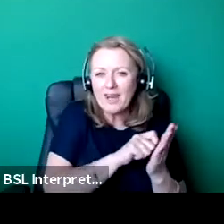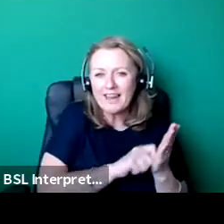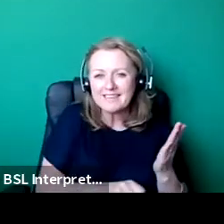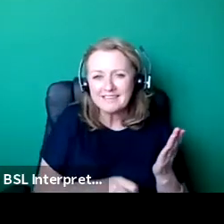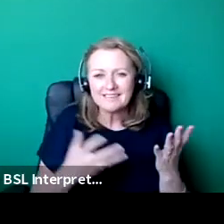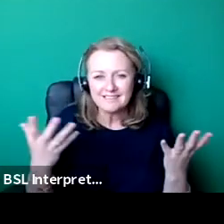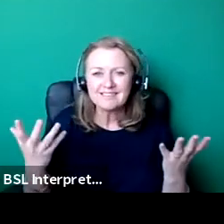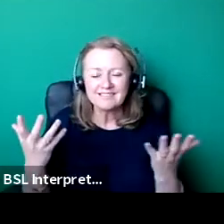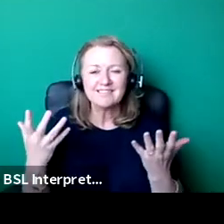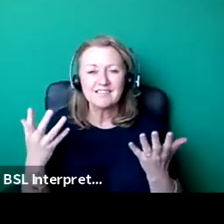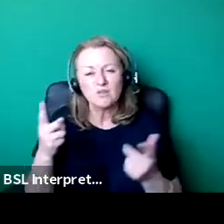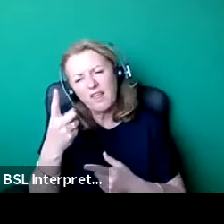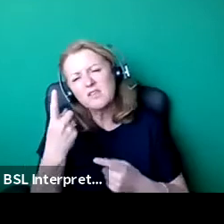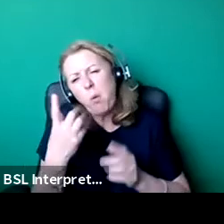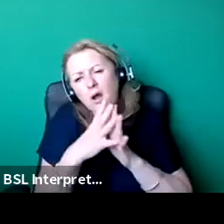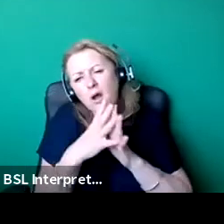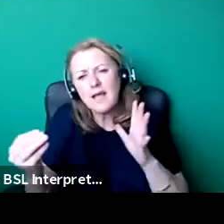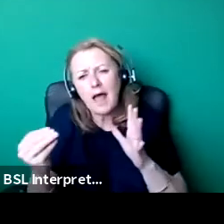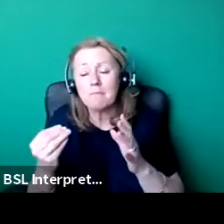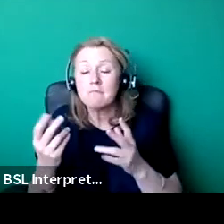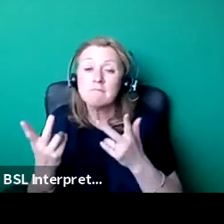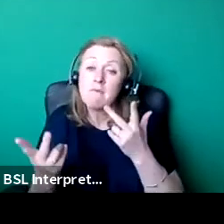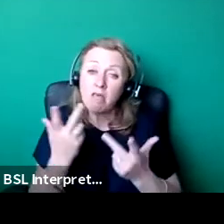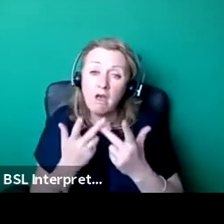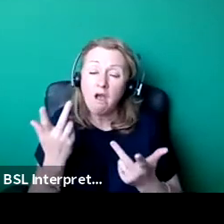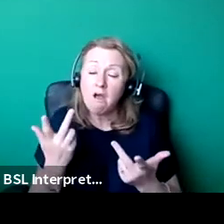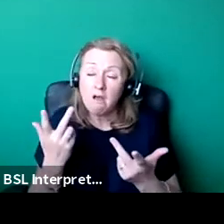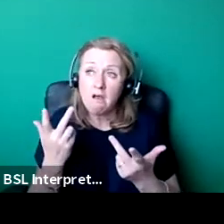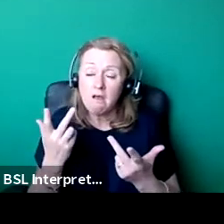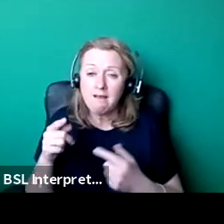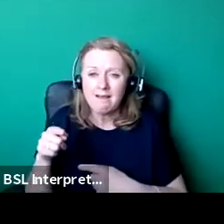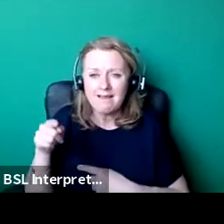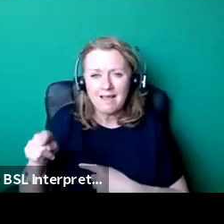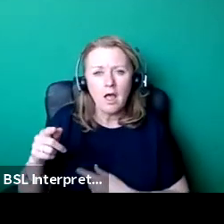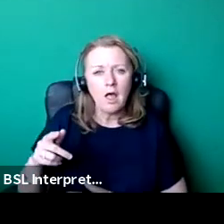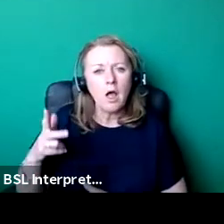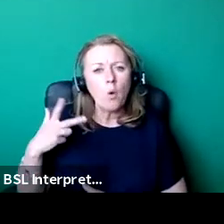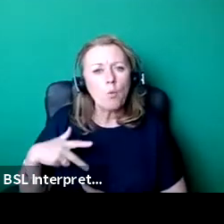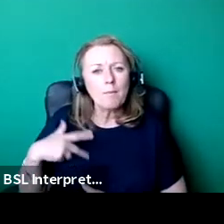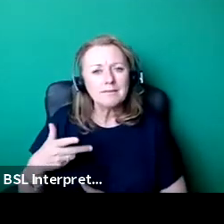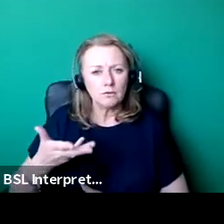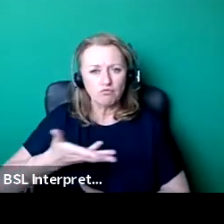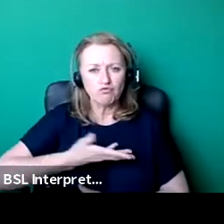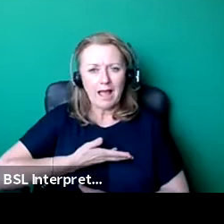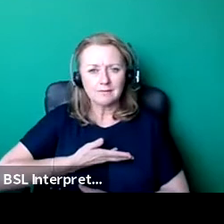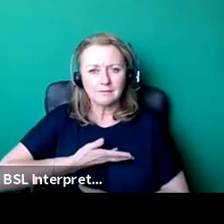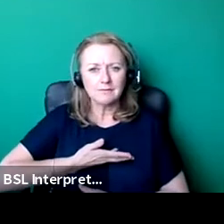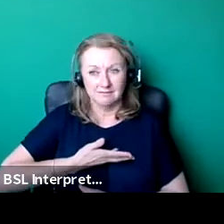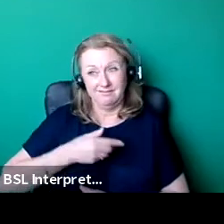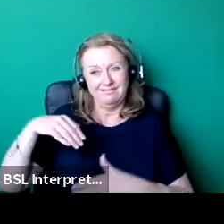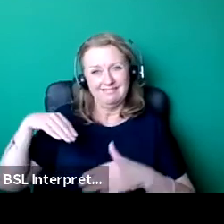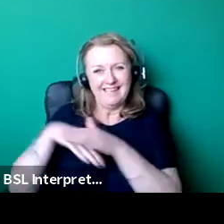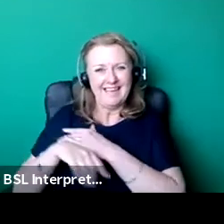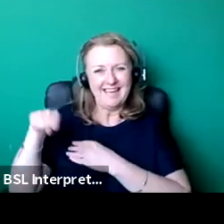which is just one example. Other examples are, in general, the women's rights issues in Libya, because the